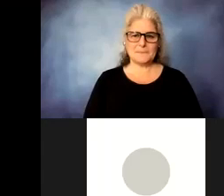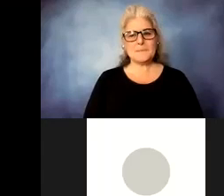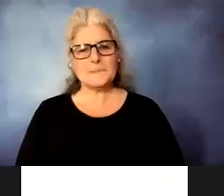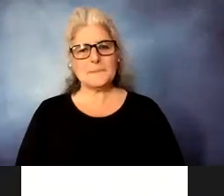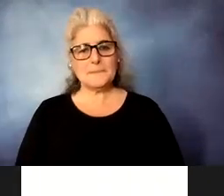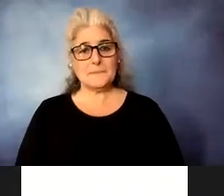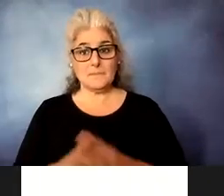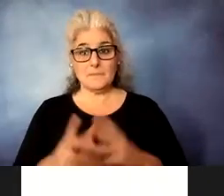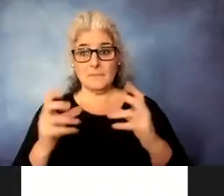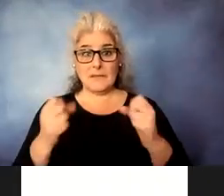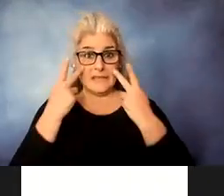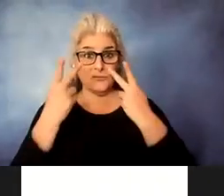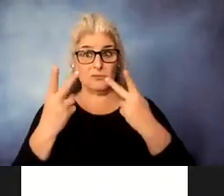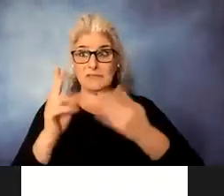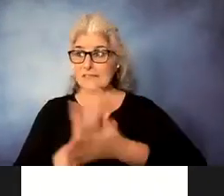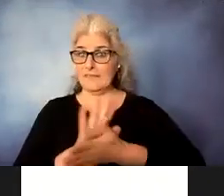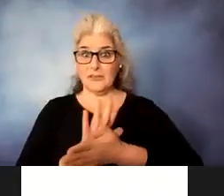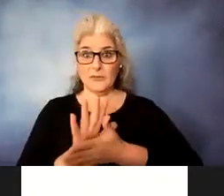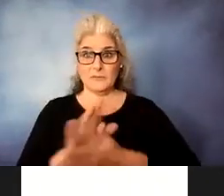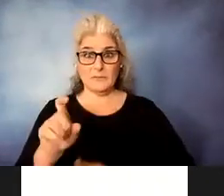Okay, can you see this video?